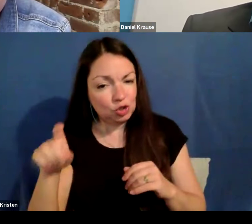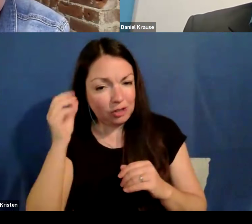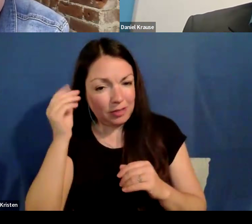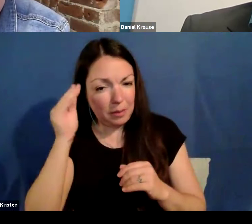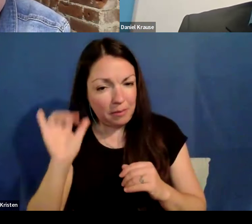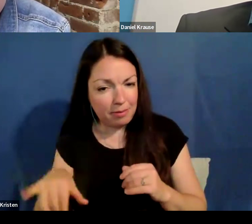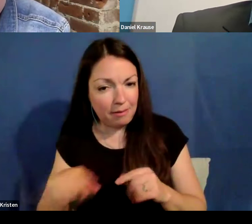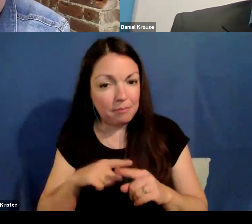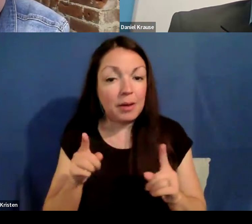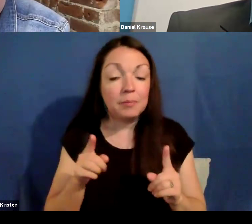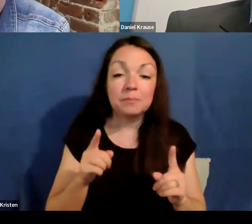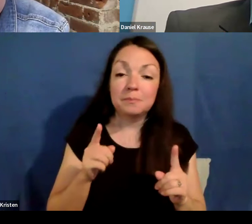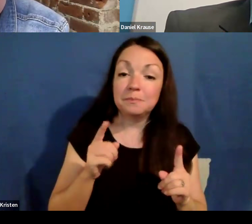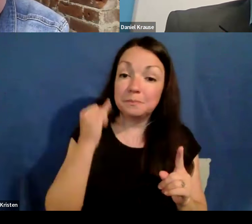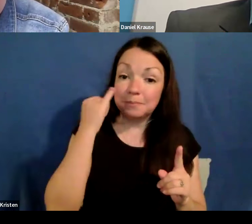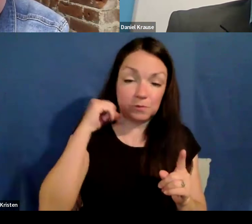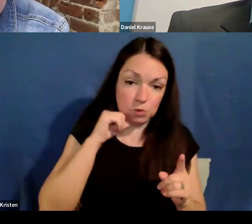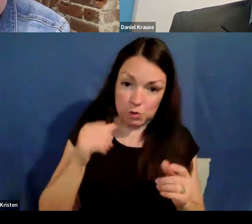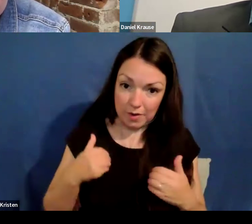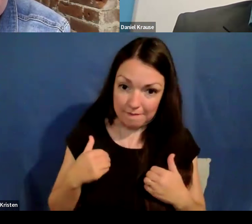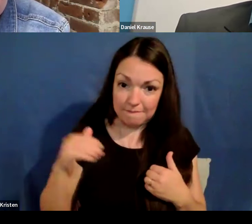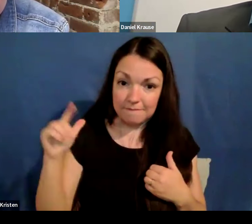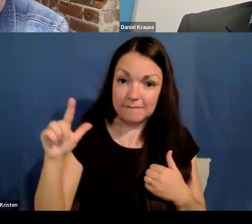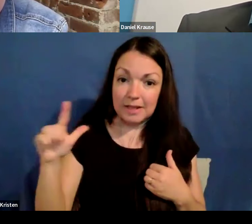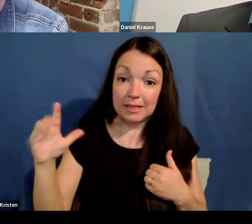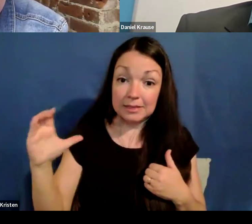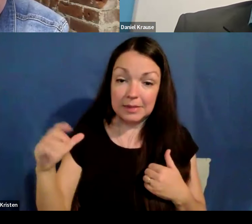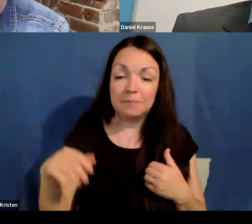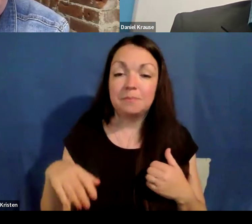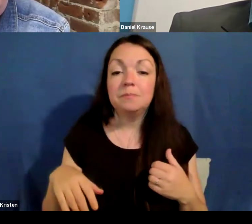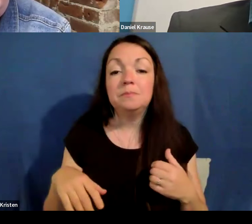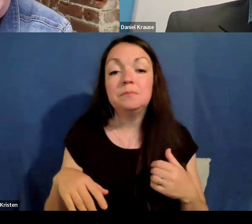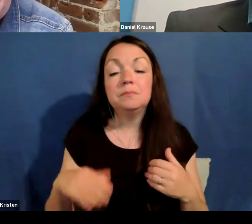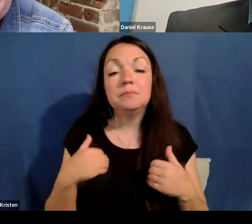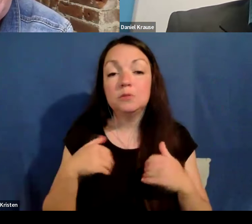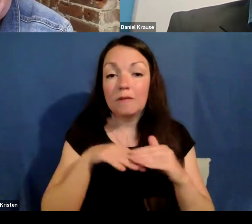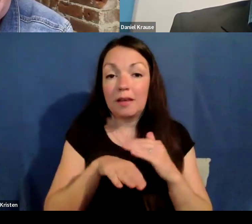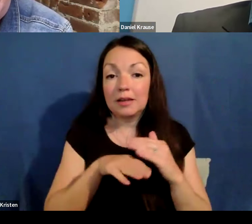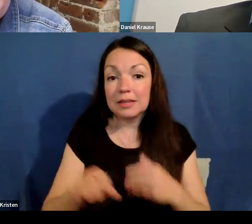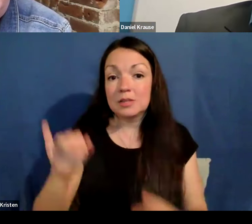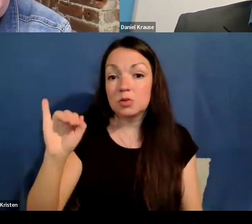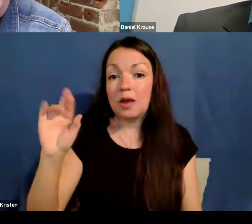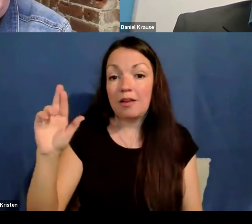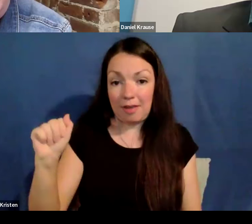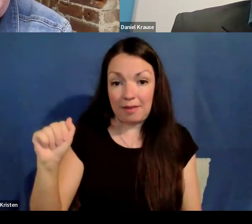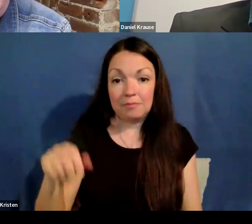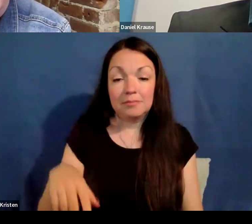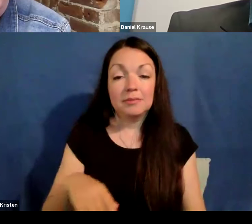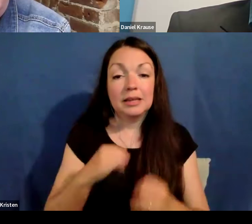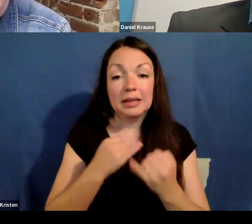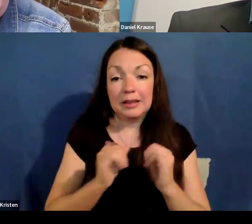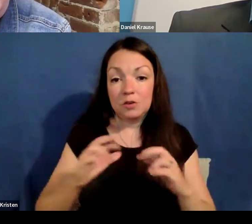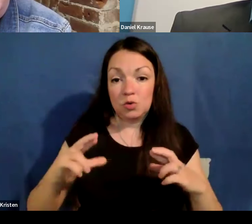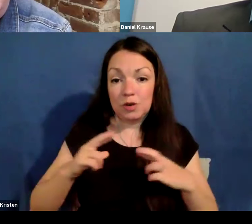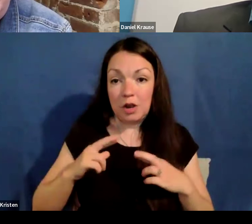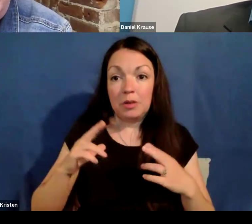if you do not have an LLC, you still have access to the IRAs, which are individual retirement